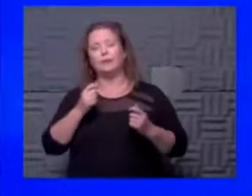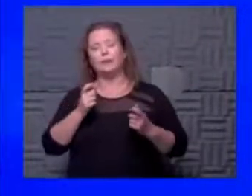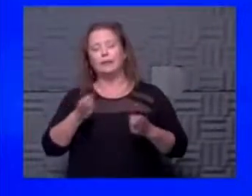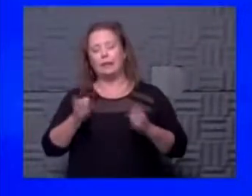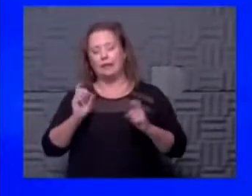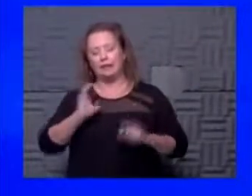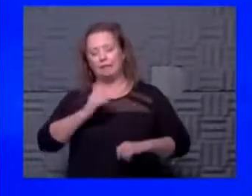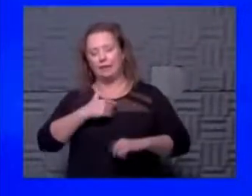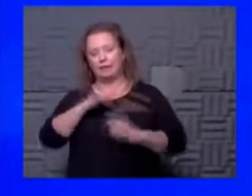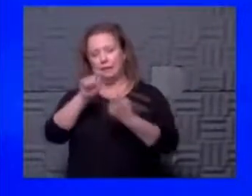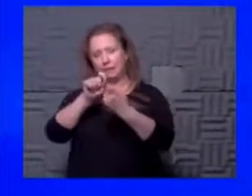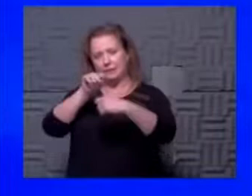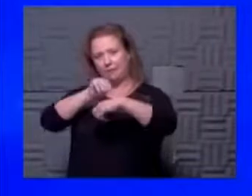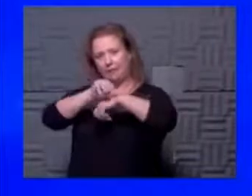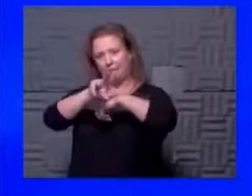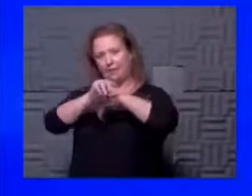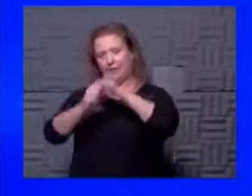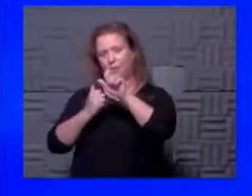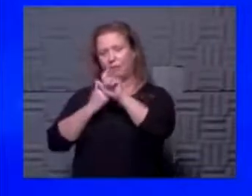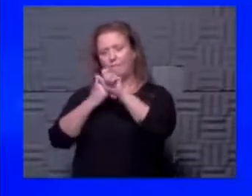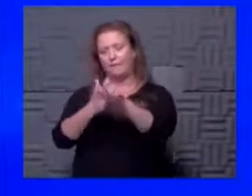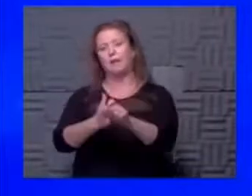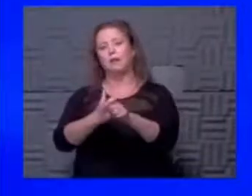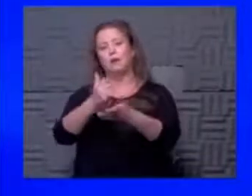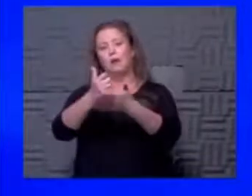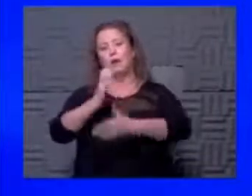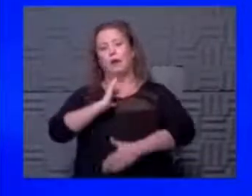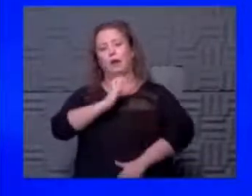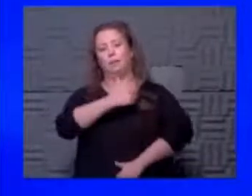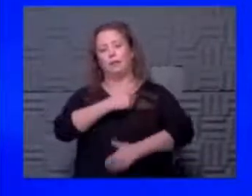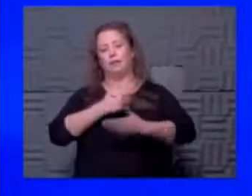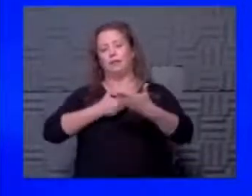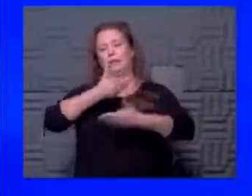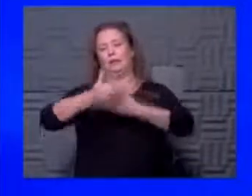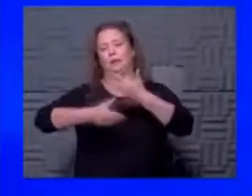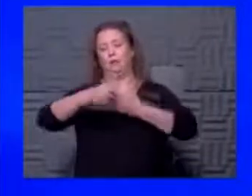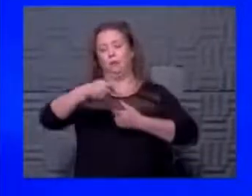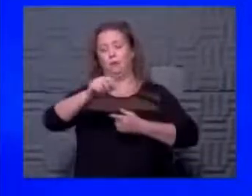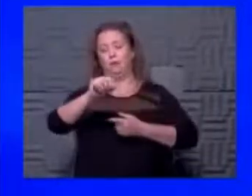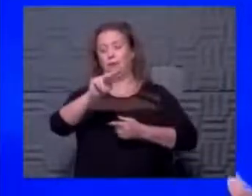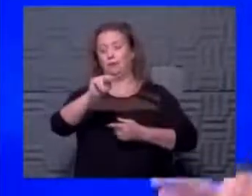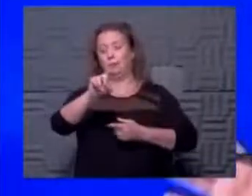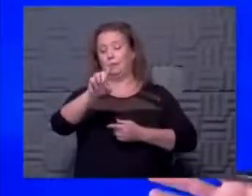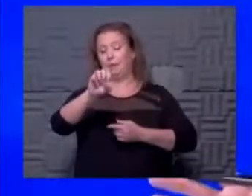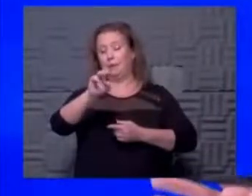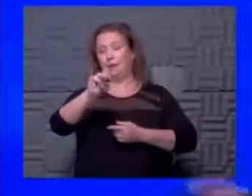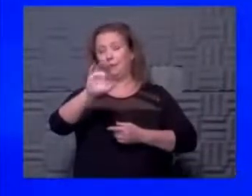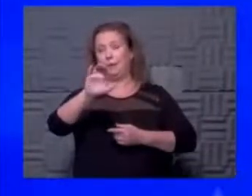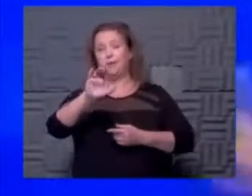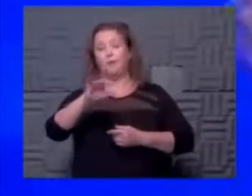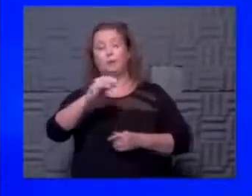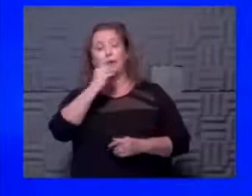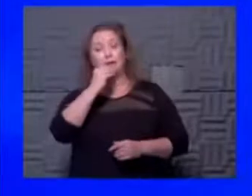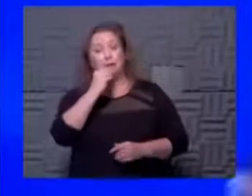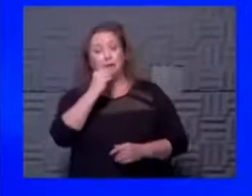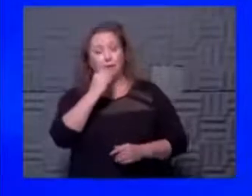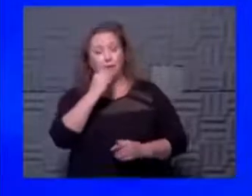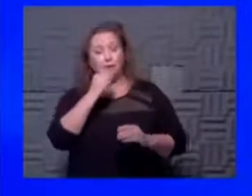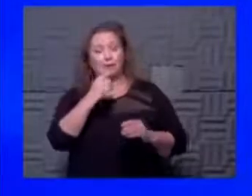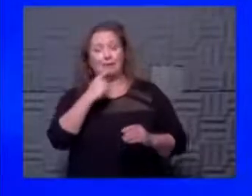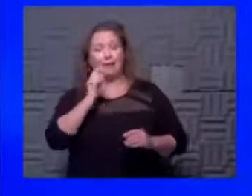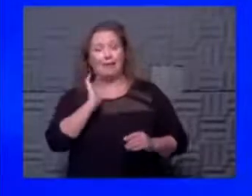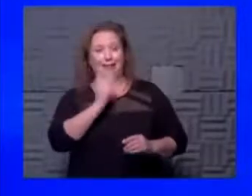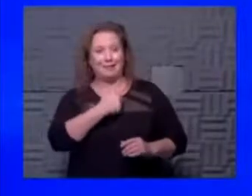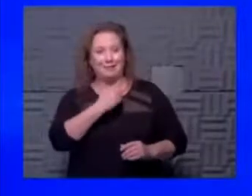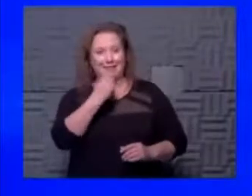specific advice that we can follow to help us get through this pandemic. We're even going to be talking to a dietitian who's going to tell us